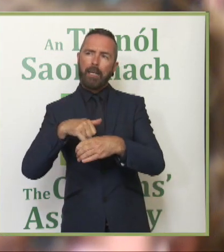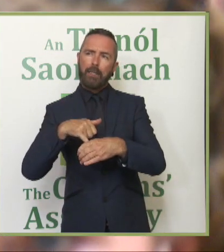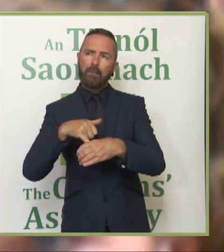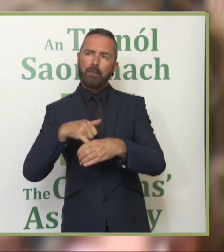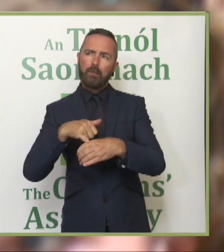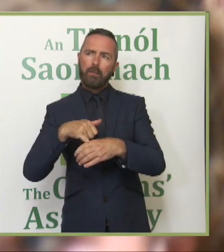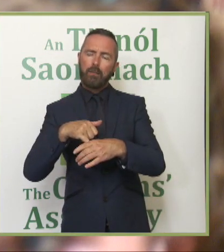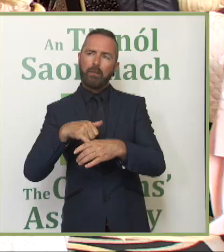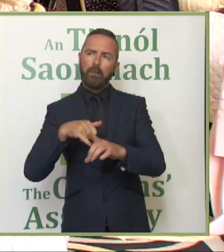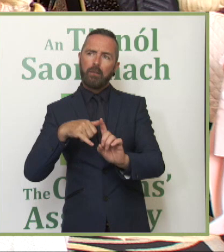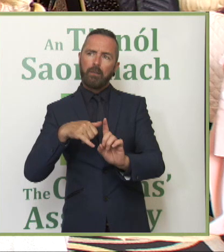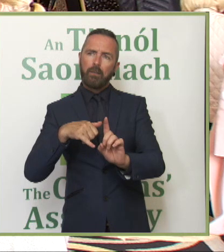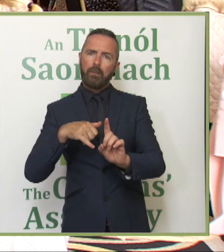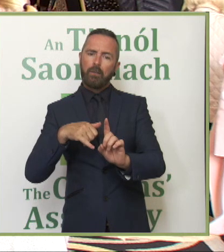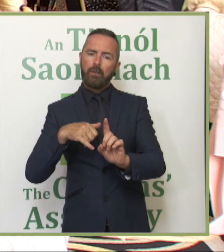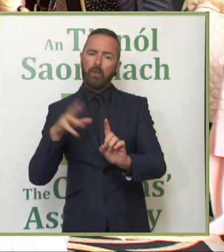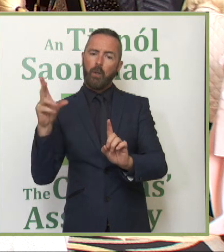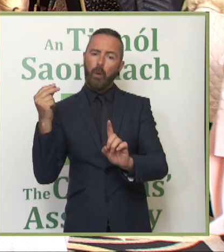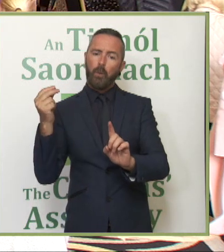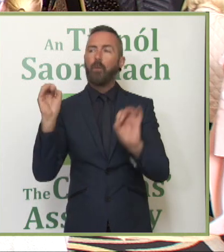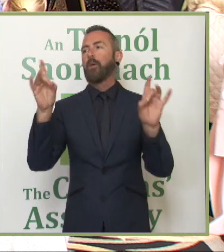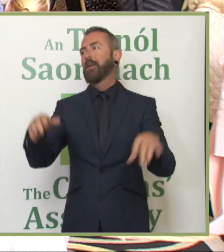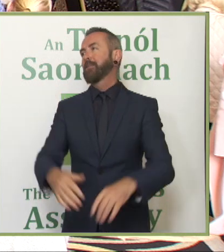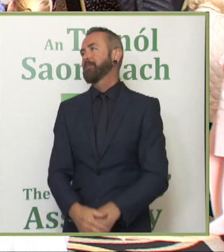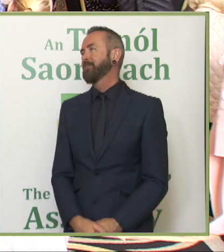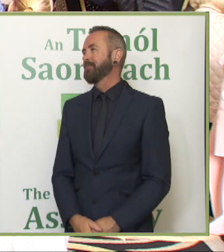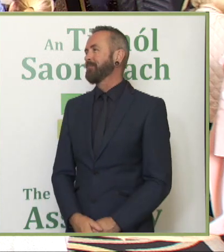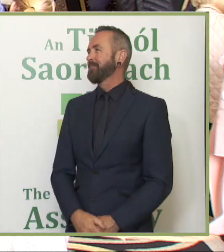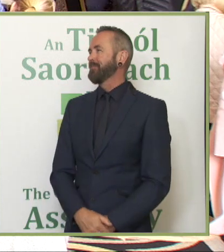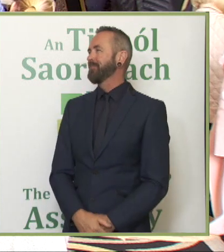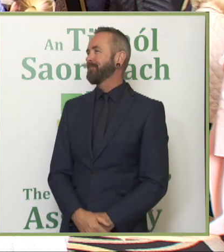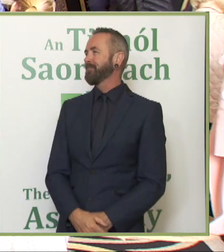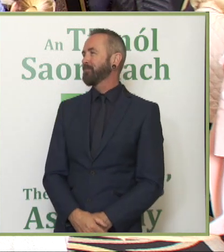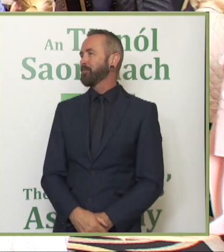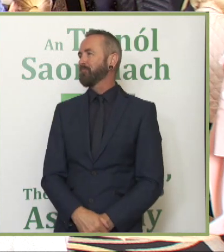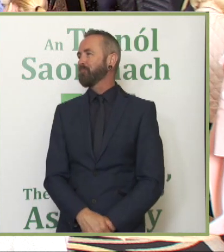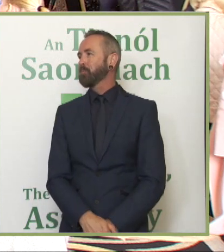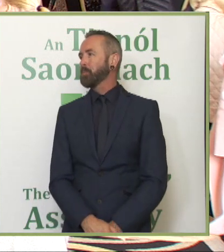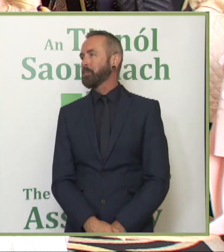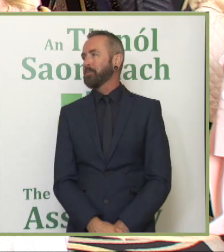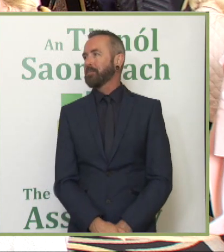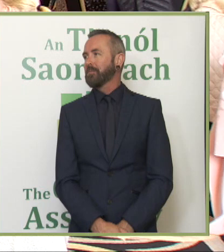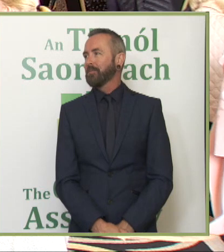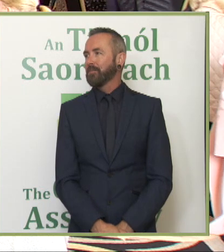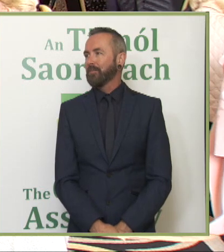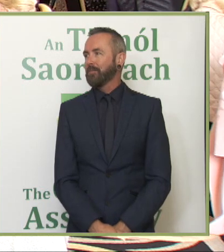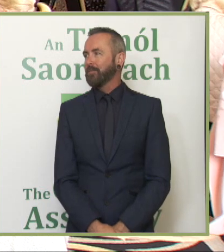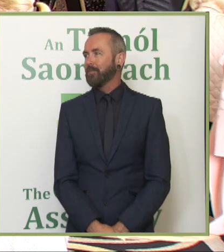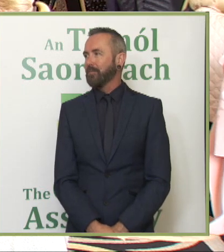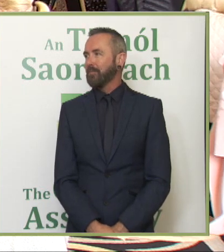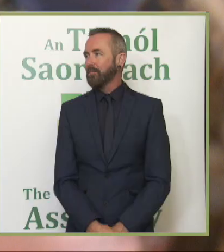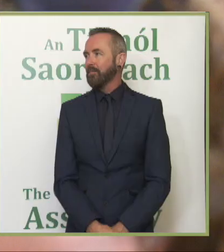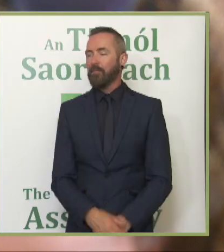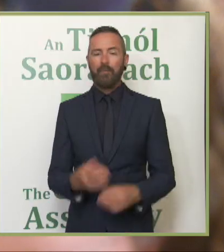No? Don't encourage any more. No, Careful. actually. Sorry. No, actually, okay.